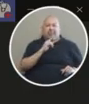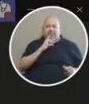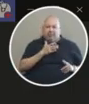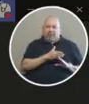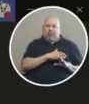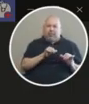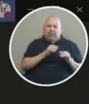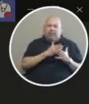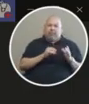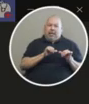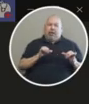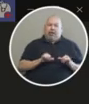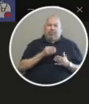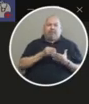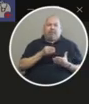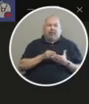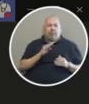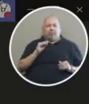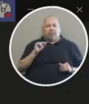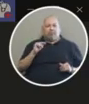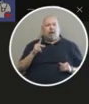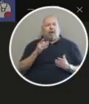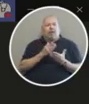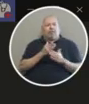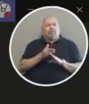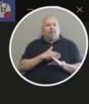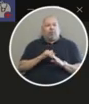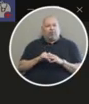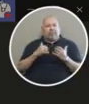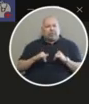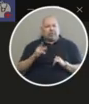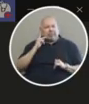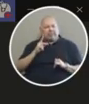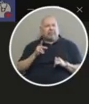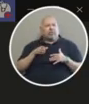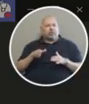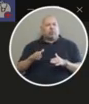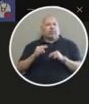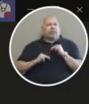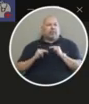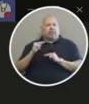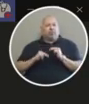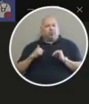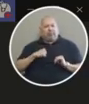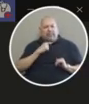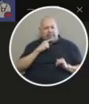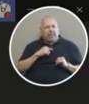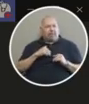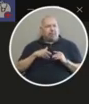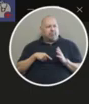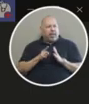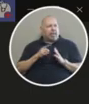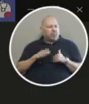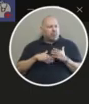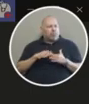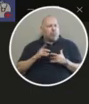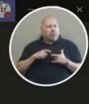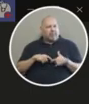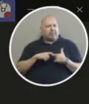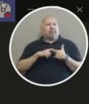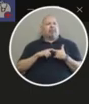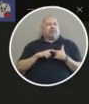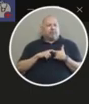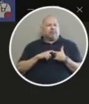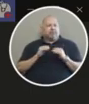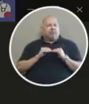in areas that have been funded with bond packages, so that you still see street construction. What we're saying is the pay-as-you-go dollars will be suspended till